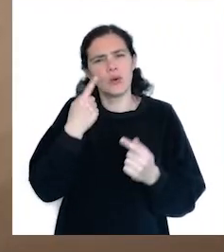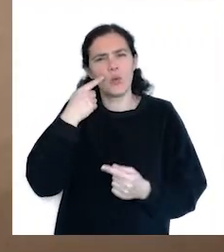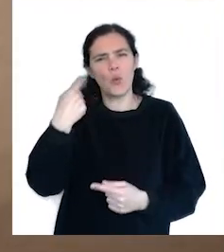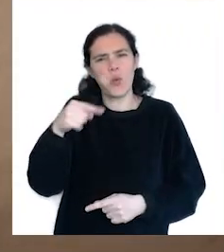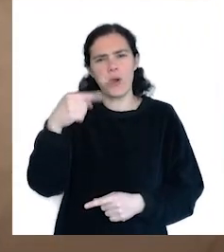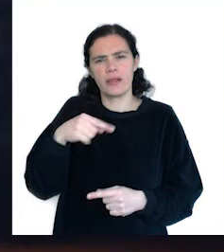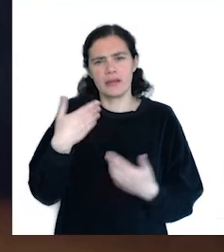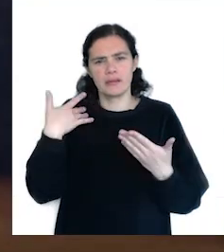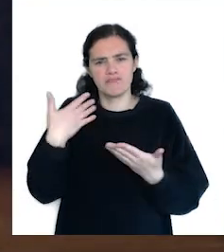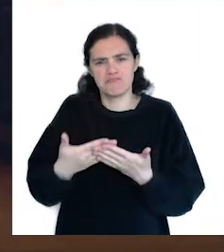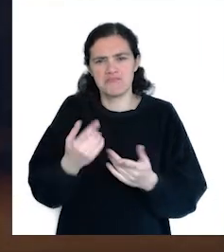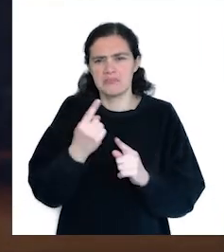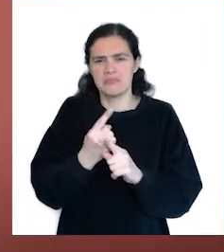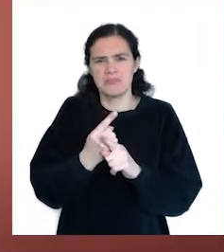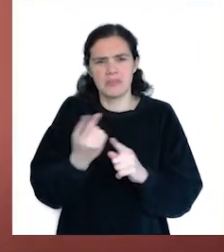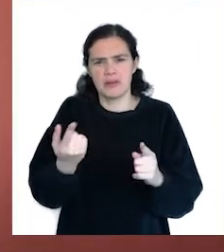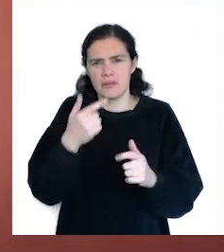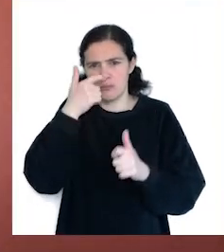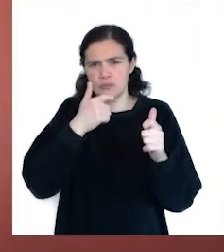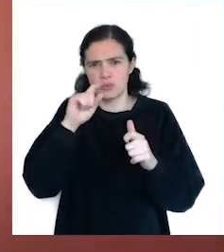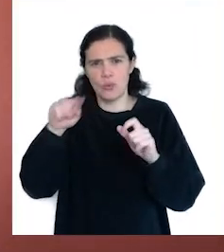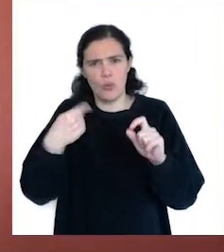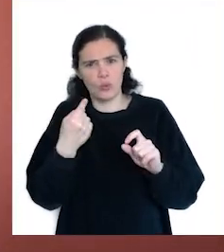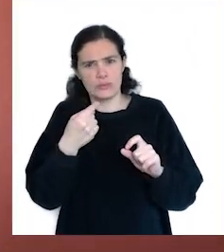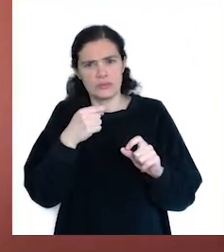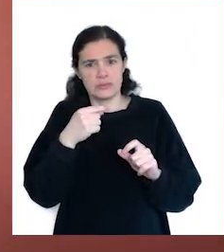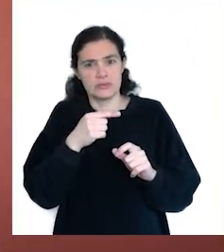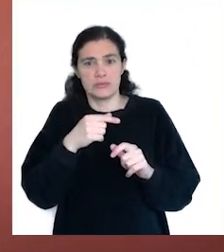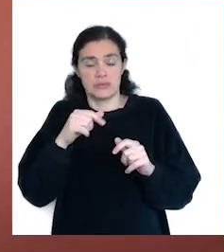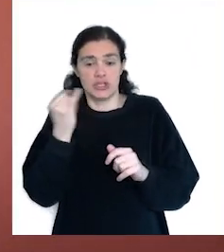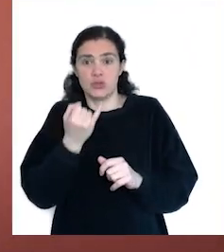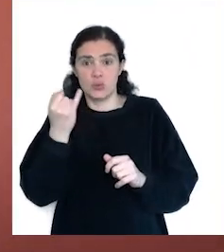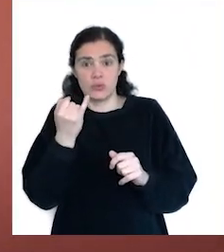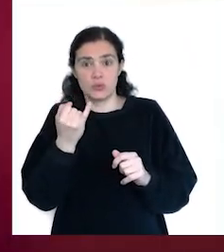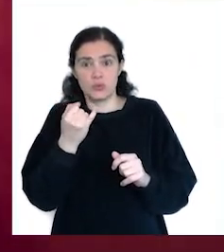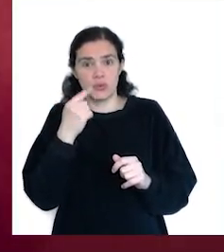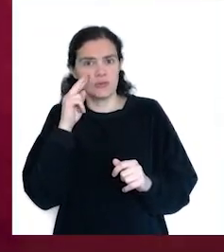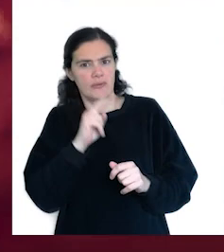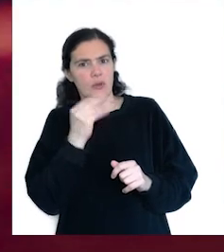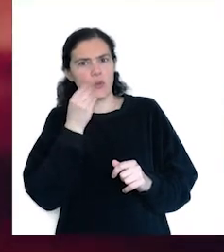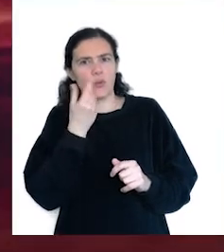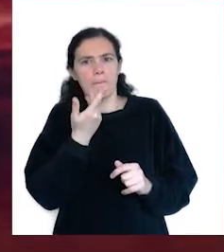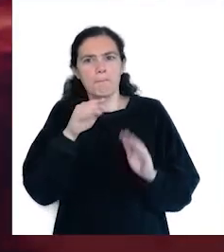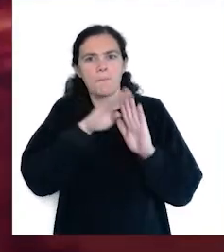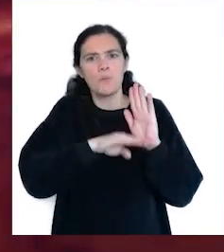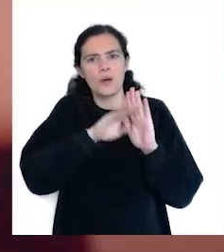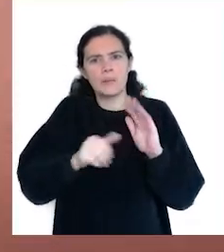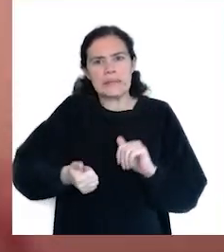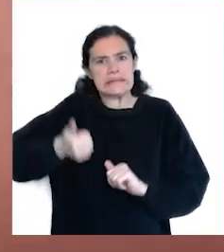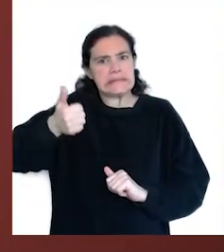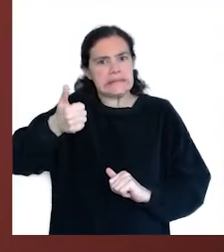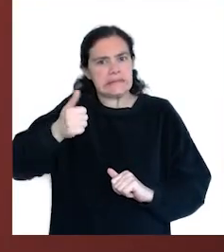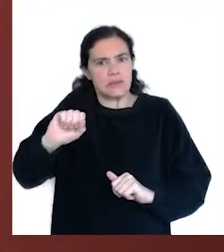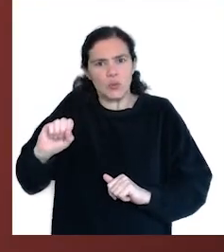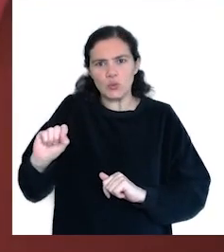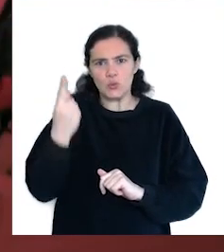signature program that to this day is still looked at by many other of our sister institutions as a